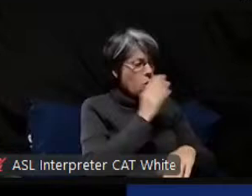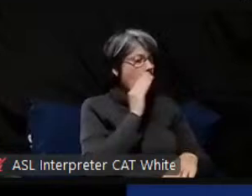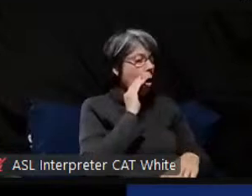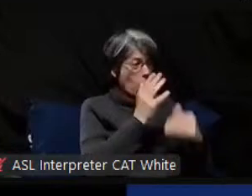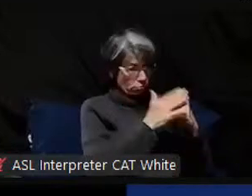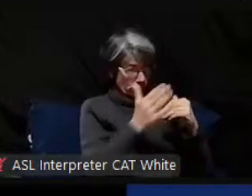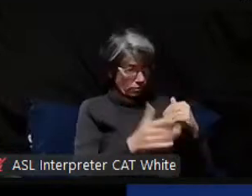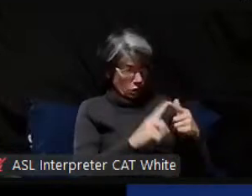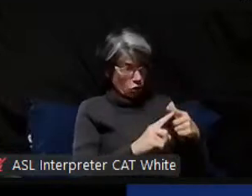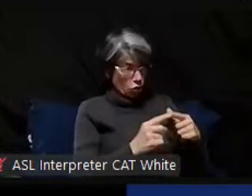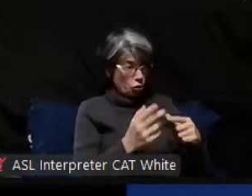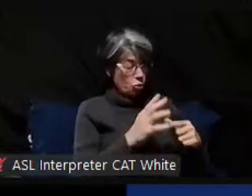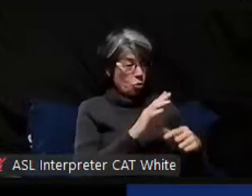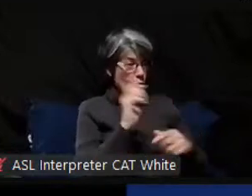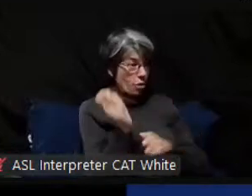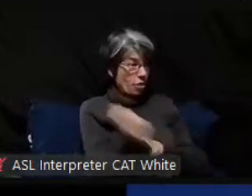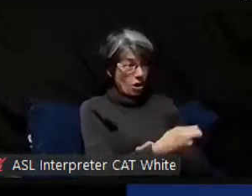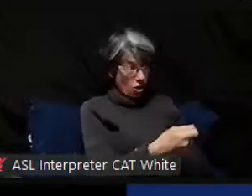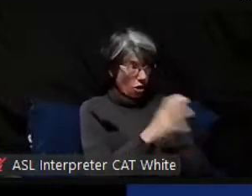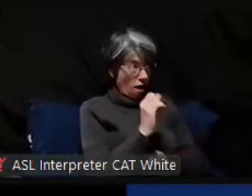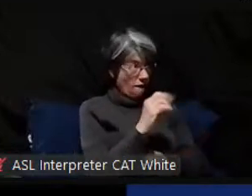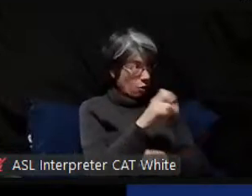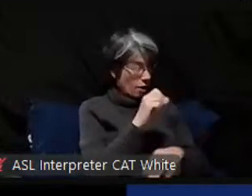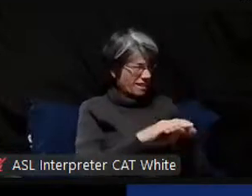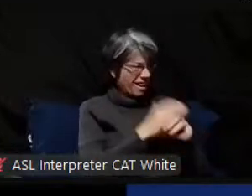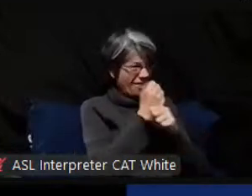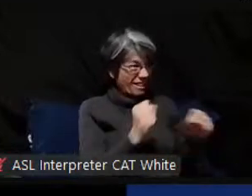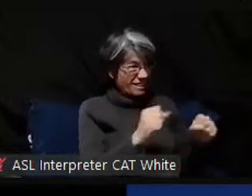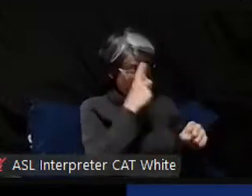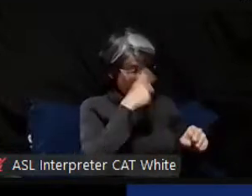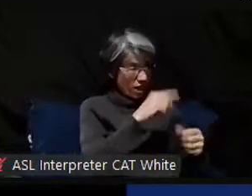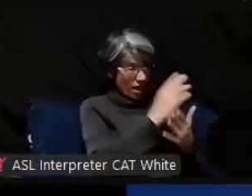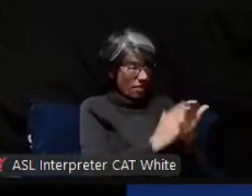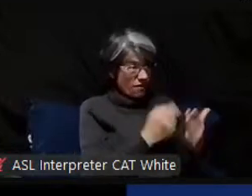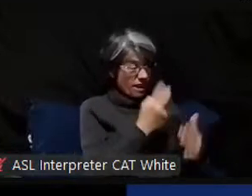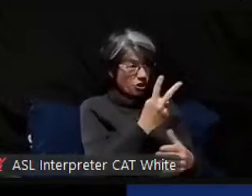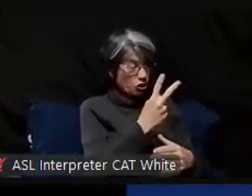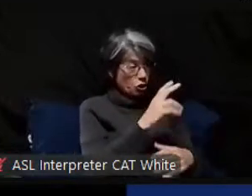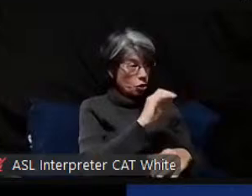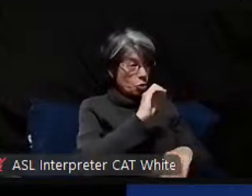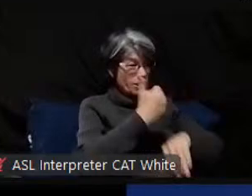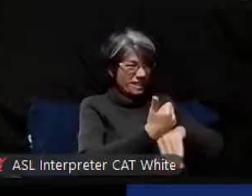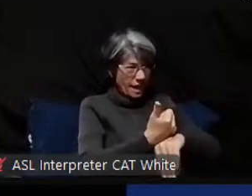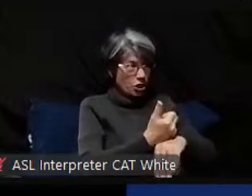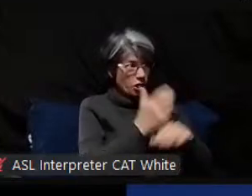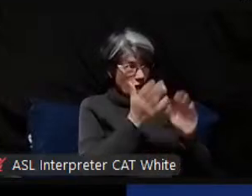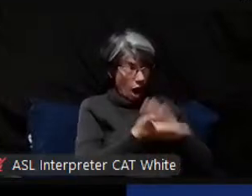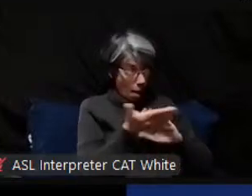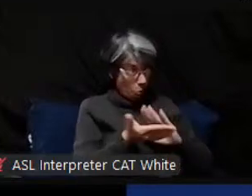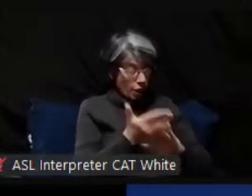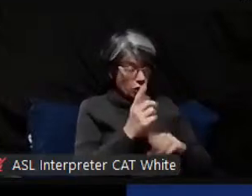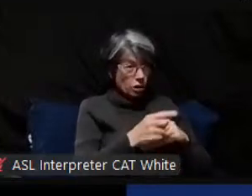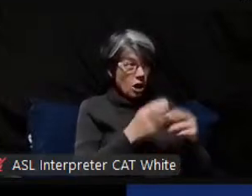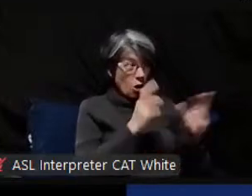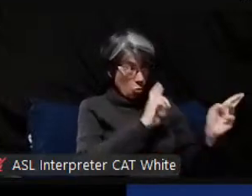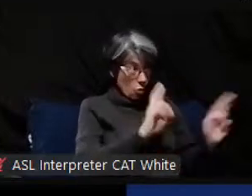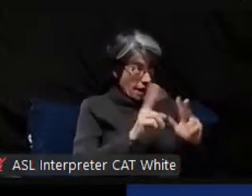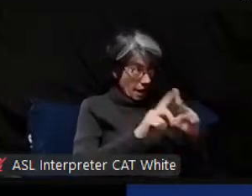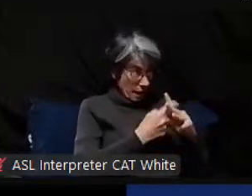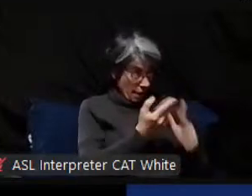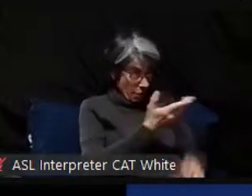to the Altadena Golf Course on the safety of the phase 2 staging operations about to begin